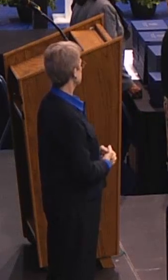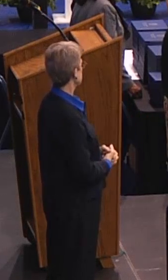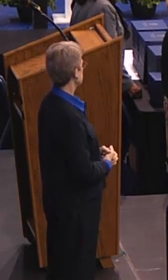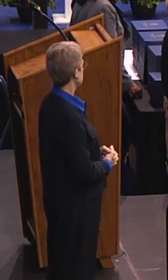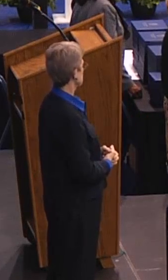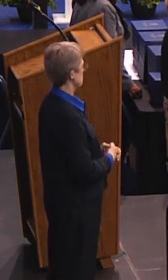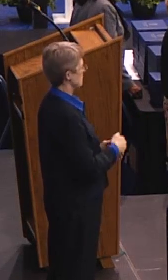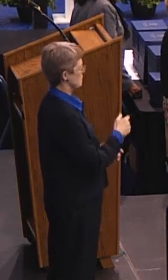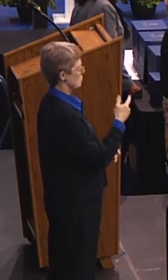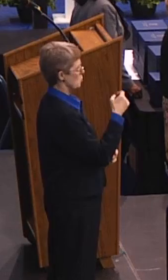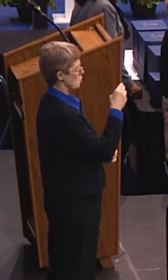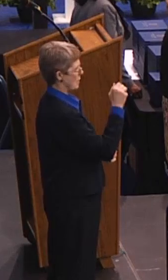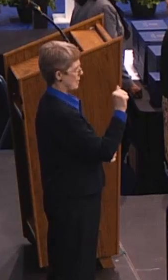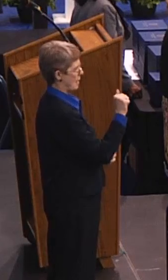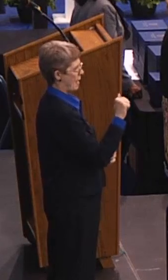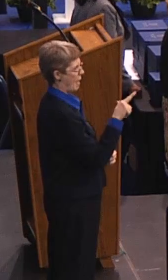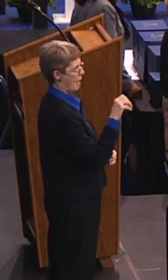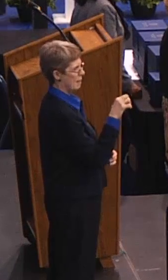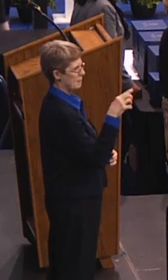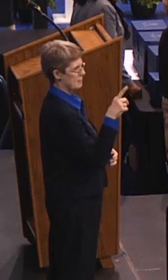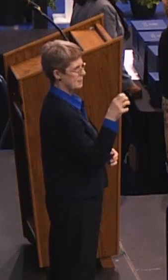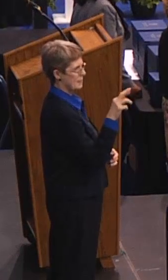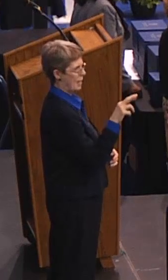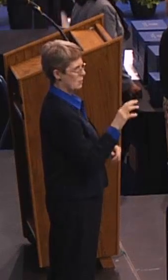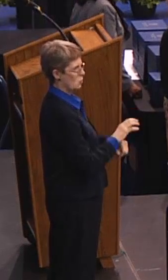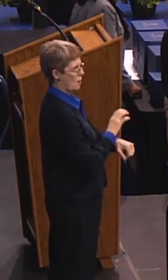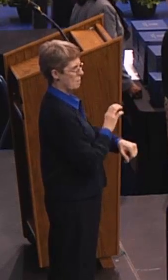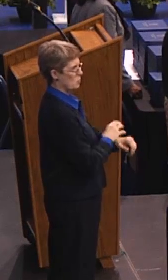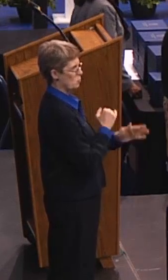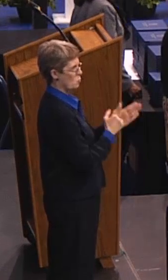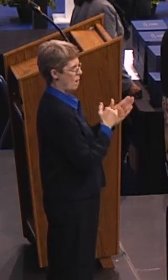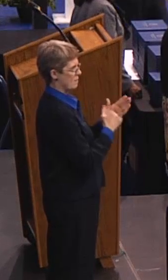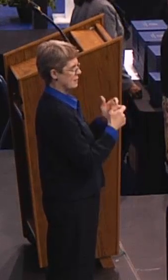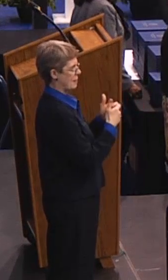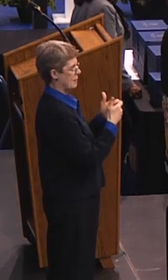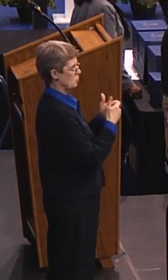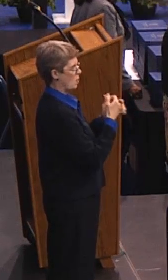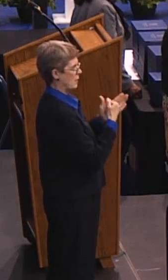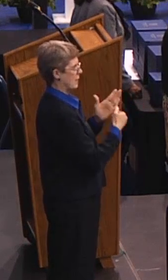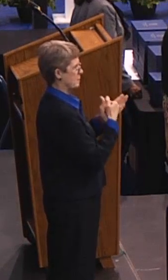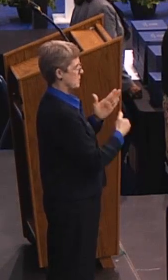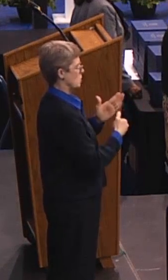Gina April Alexander, computer graphics, electronic imaging.